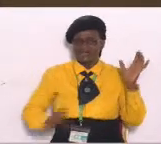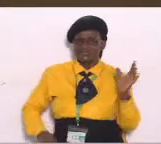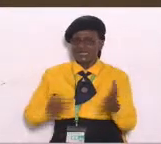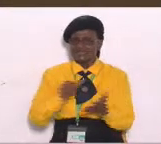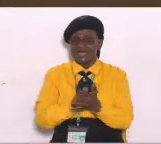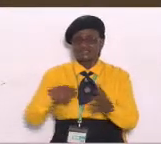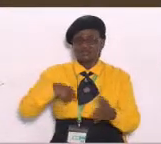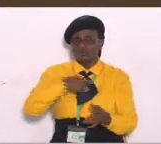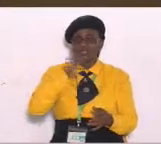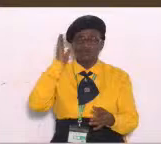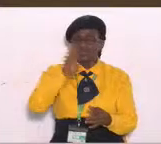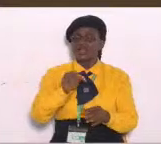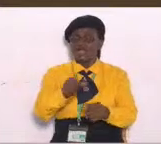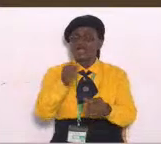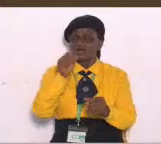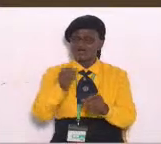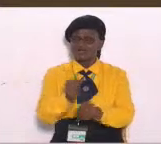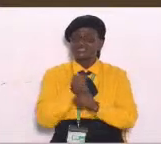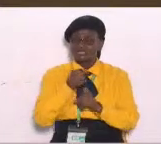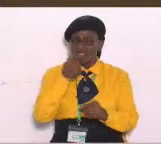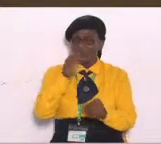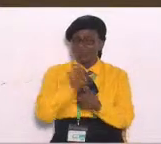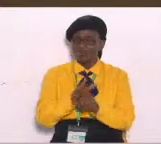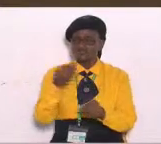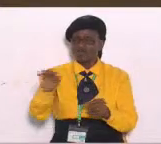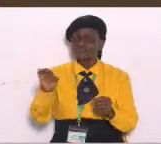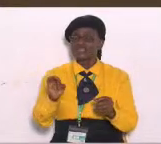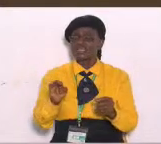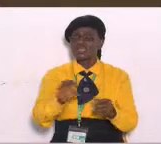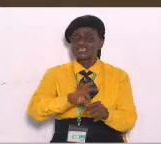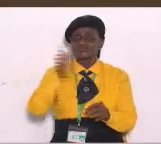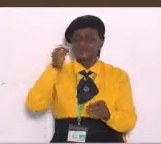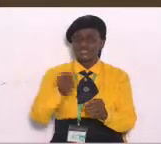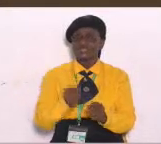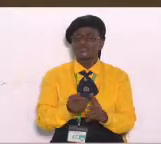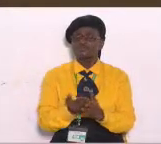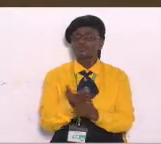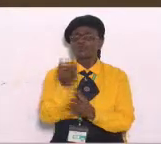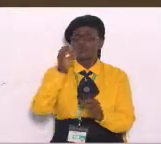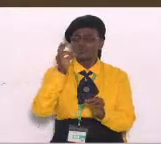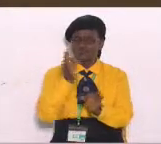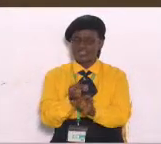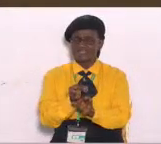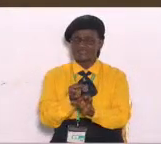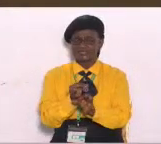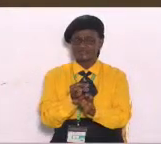receive the promise of the Spirit through faith.